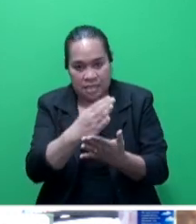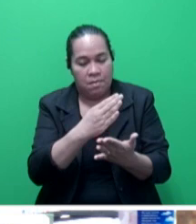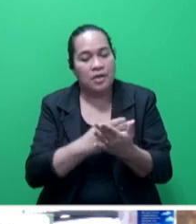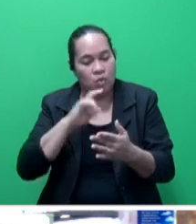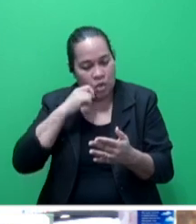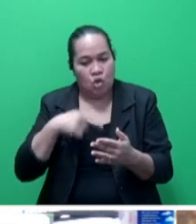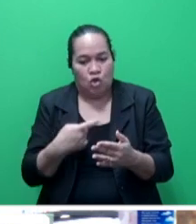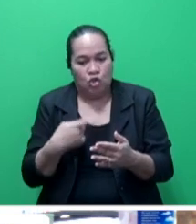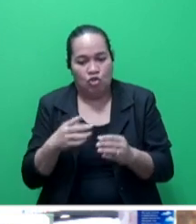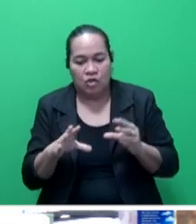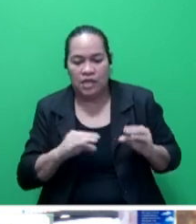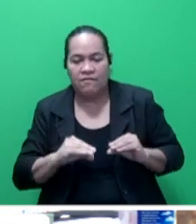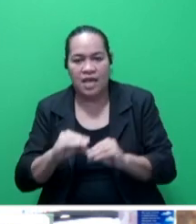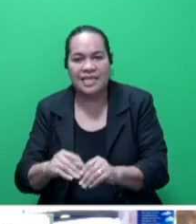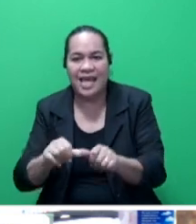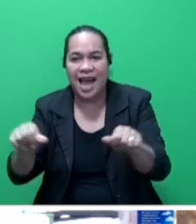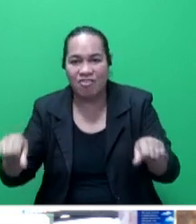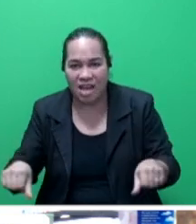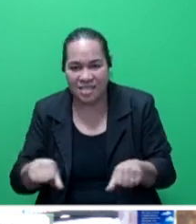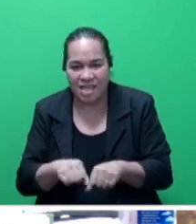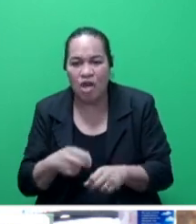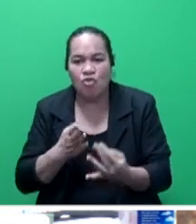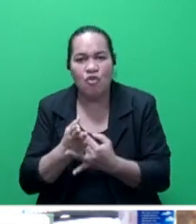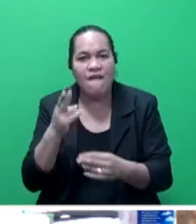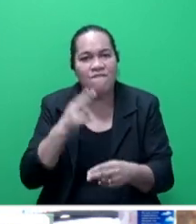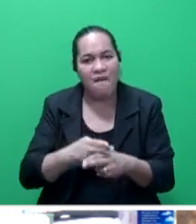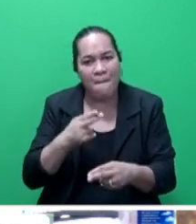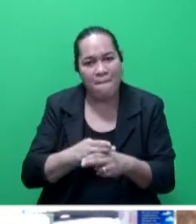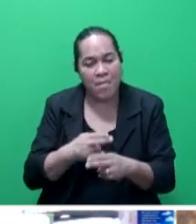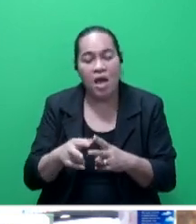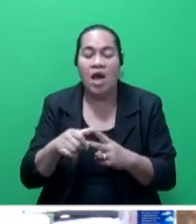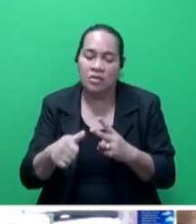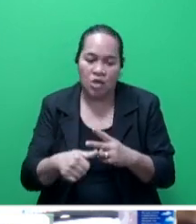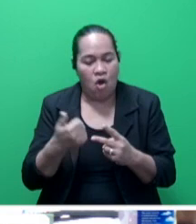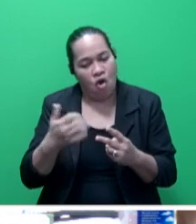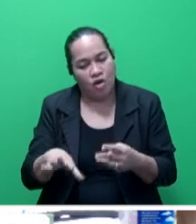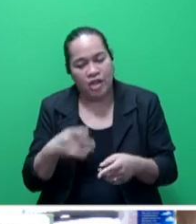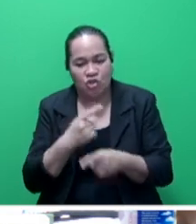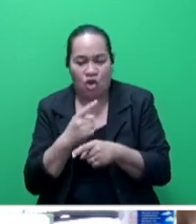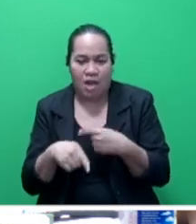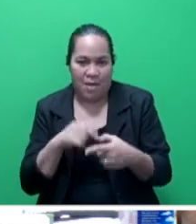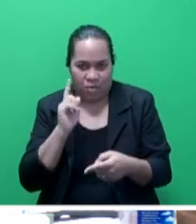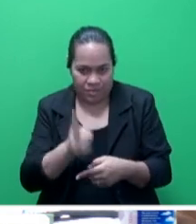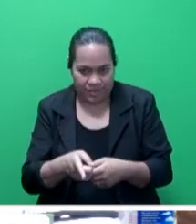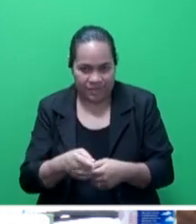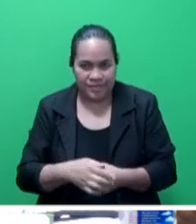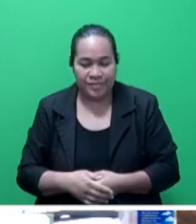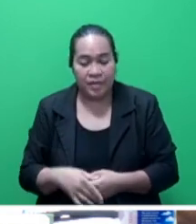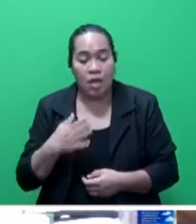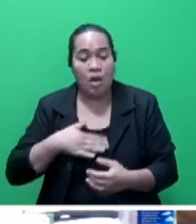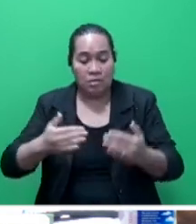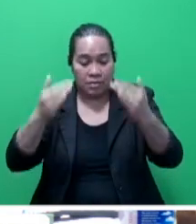to invest in the agriculture sector through the farm mechanization, and the Minister has already talked about that, Mr. Speaker, sir. Let me go